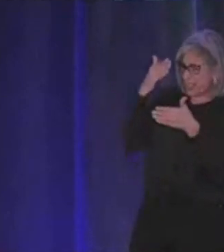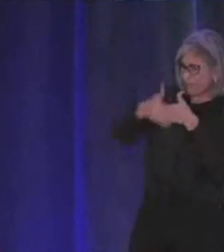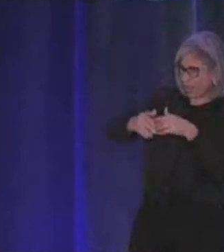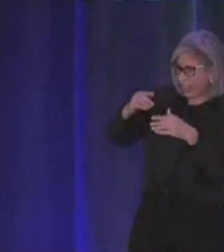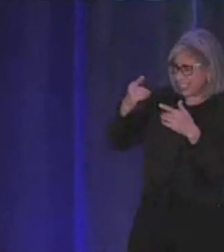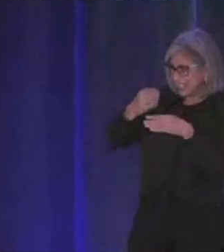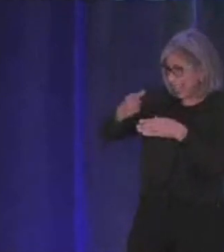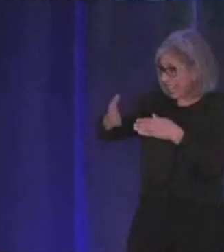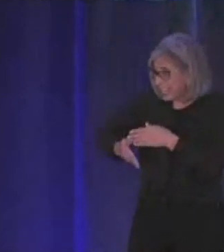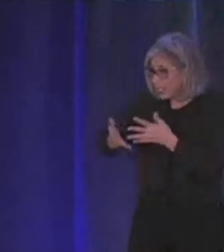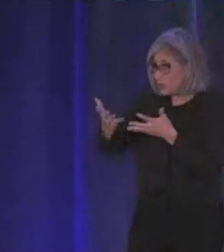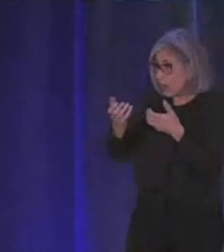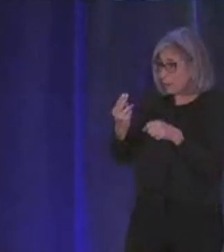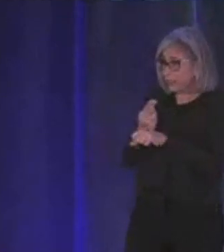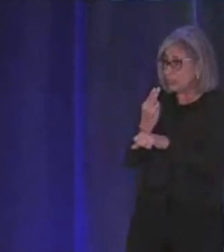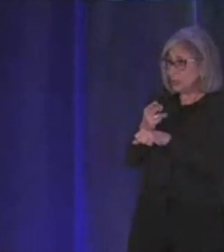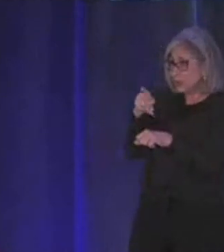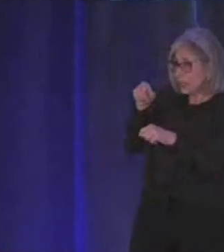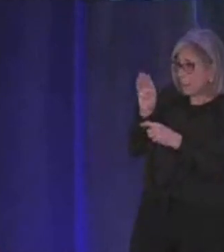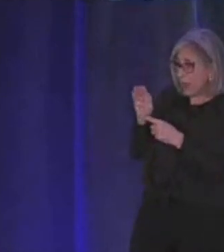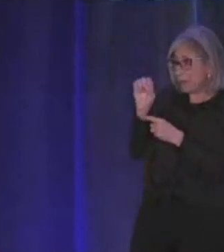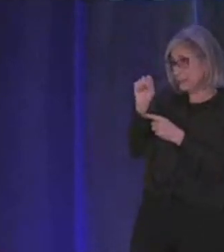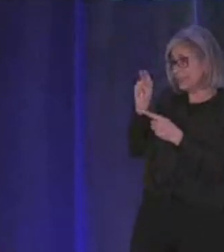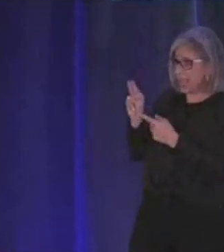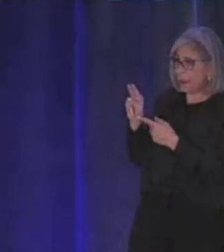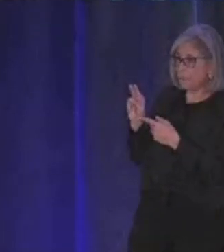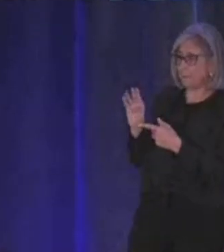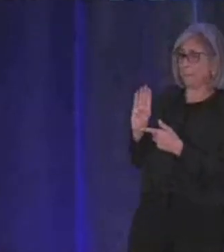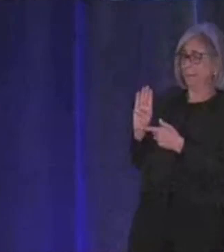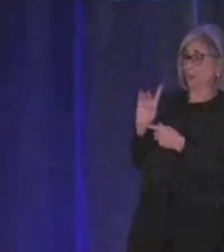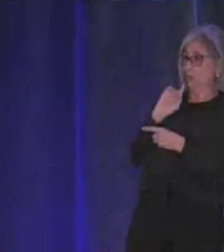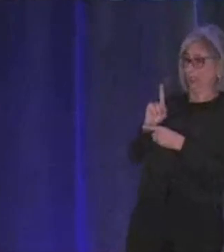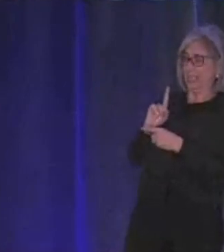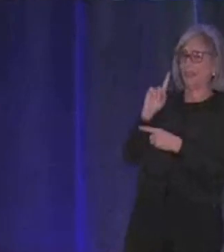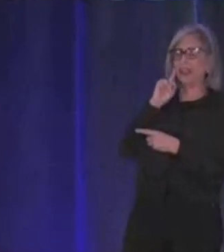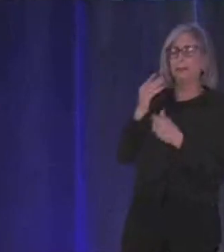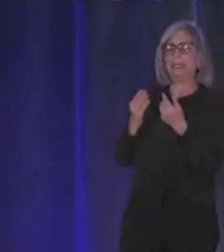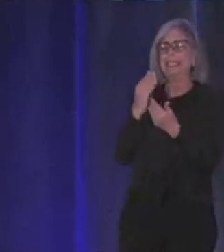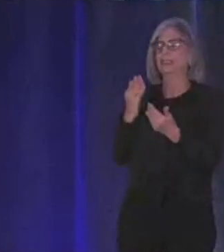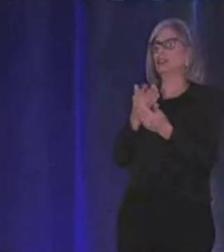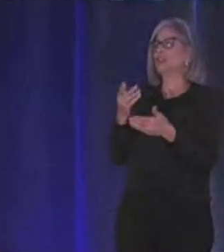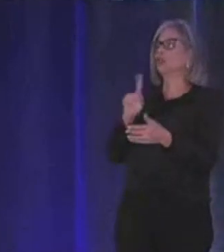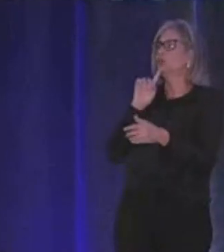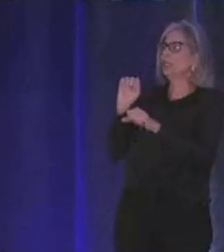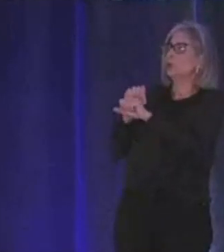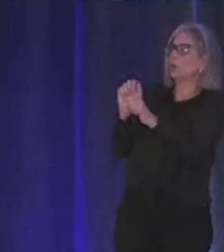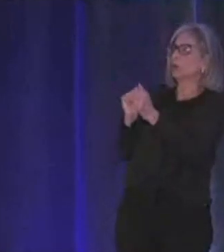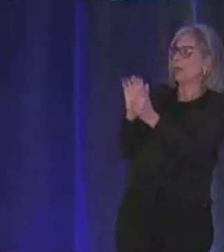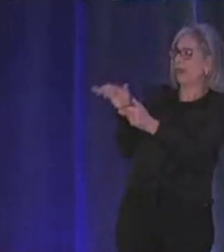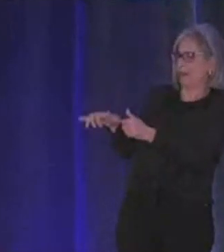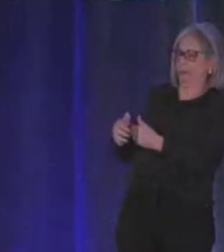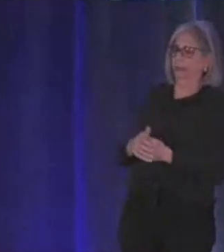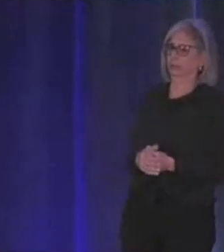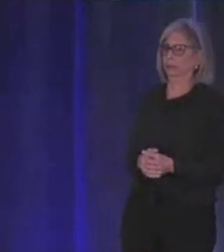you really want me to use pub sub? But hey, I think it will become much, much easier to actually work with that.